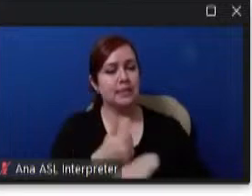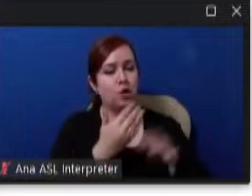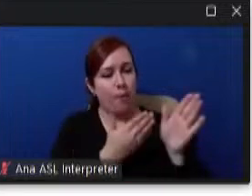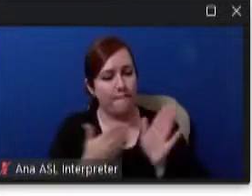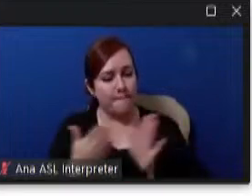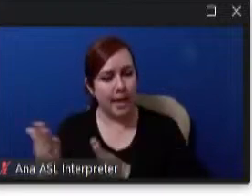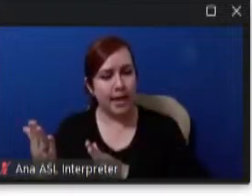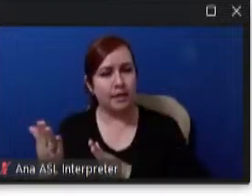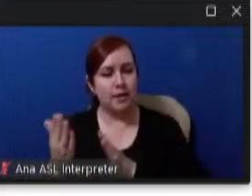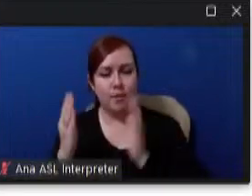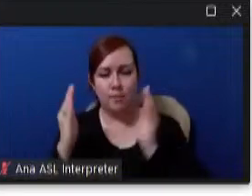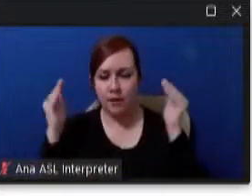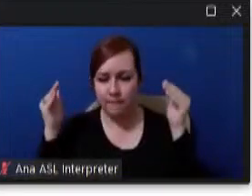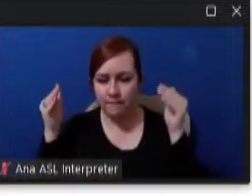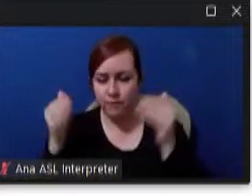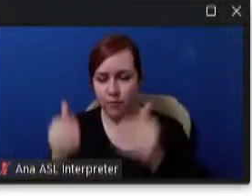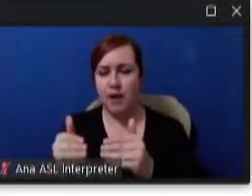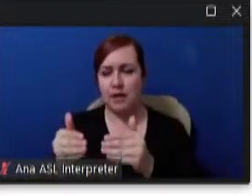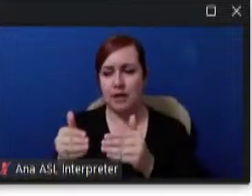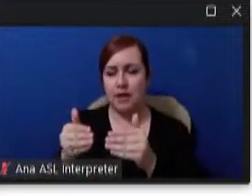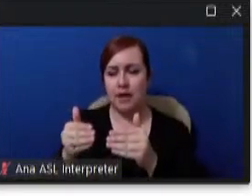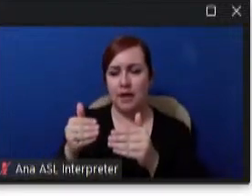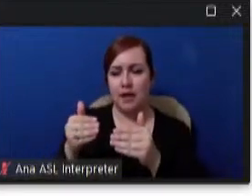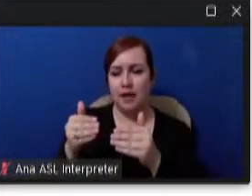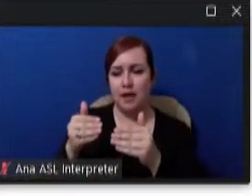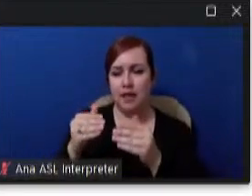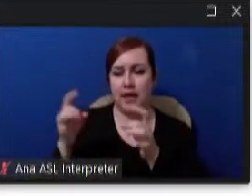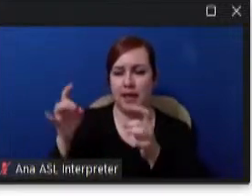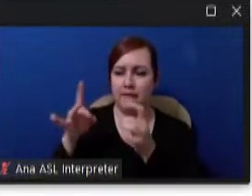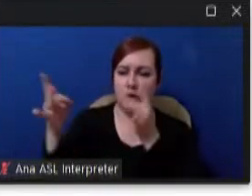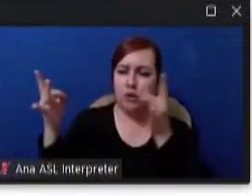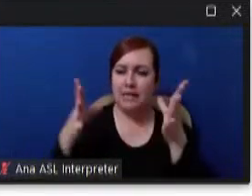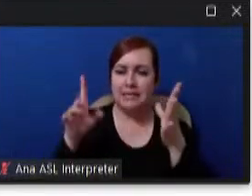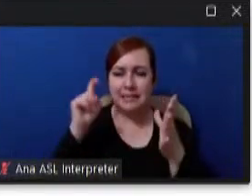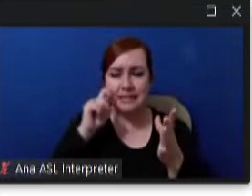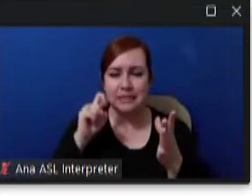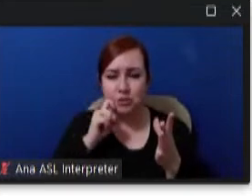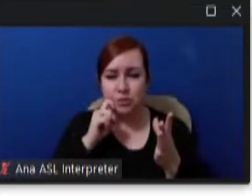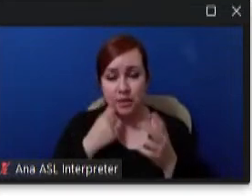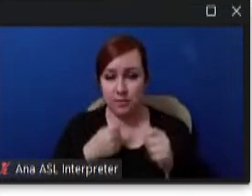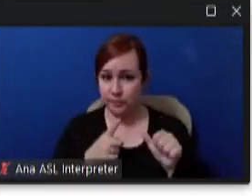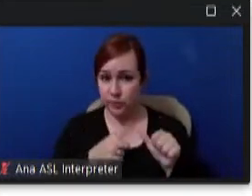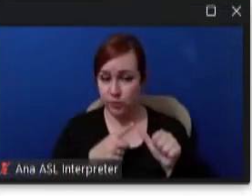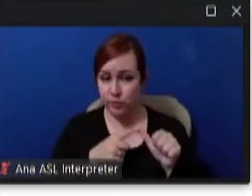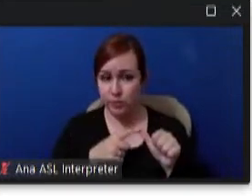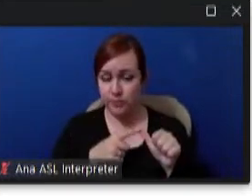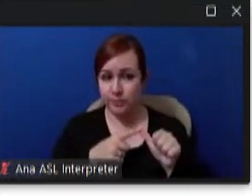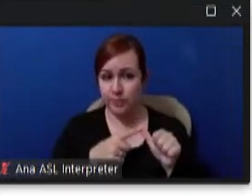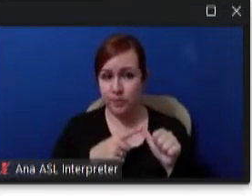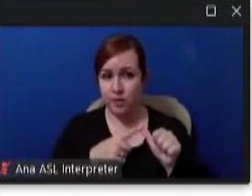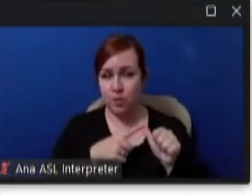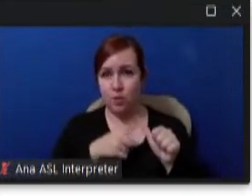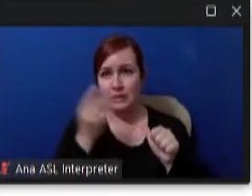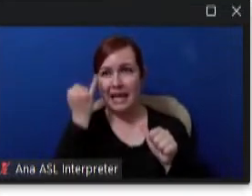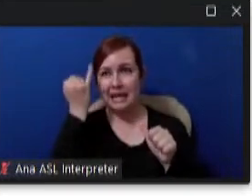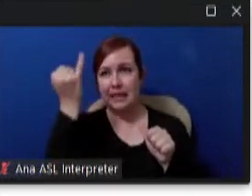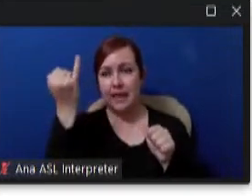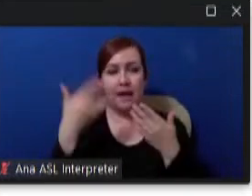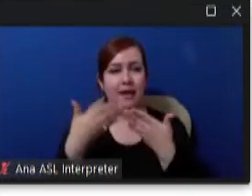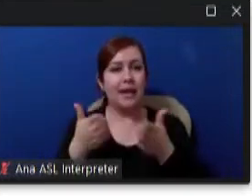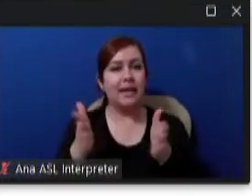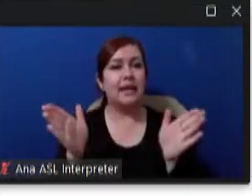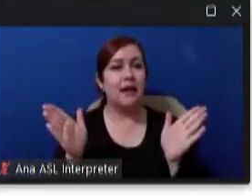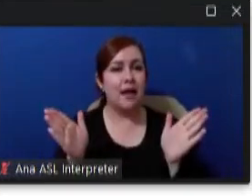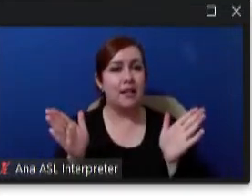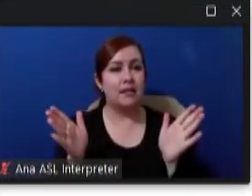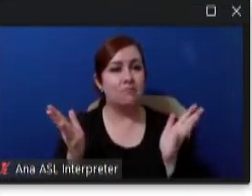you would need a plan to attack the root cause of that sexual violence. One, a